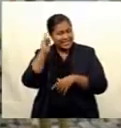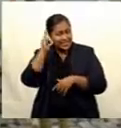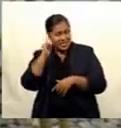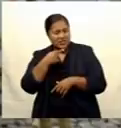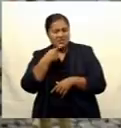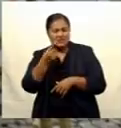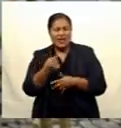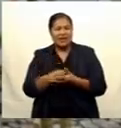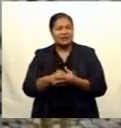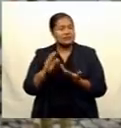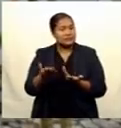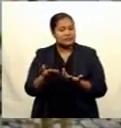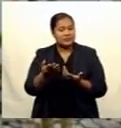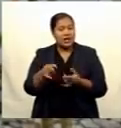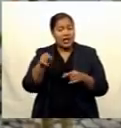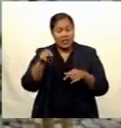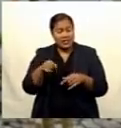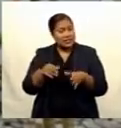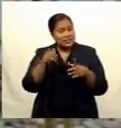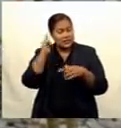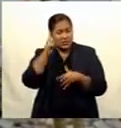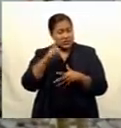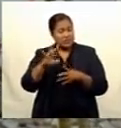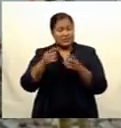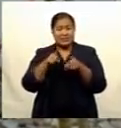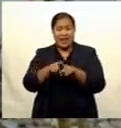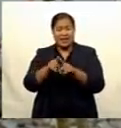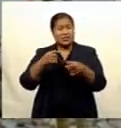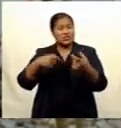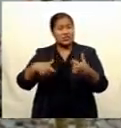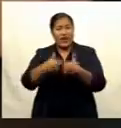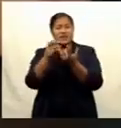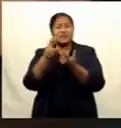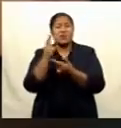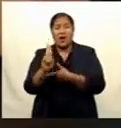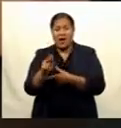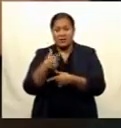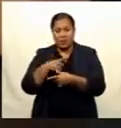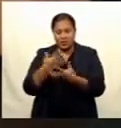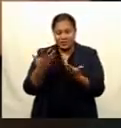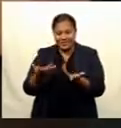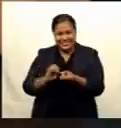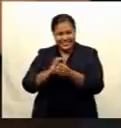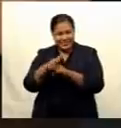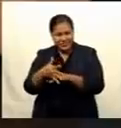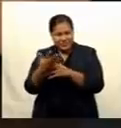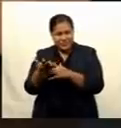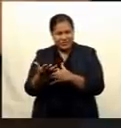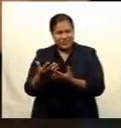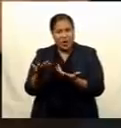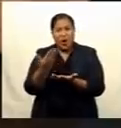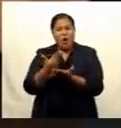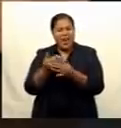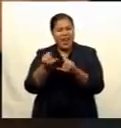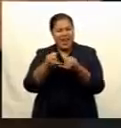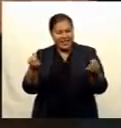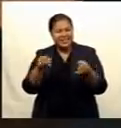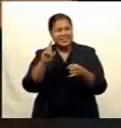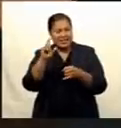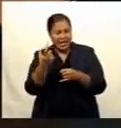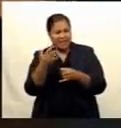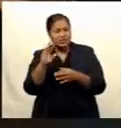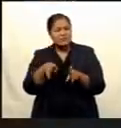says distant teaching has posed as a challenge for her, despite universities putting lenient measures on online classes to